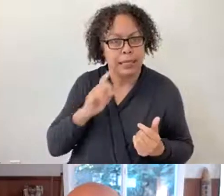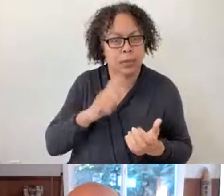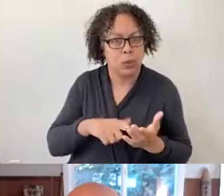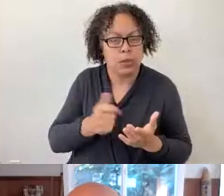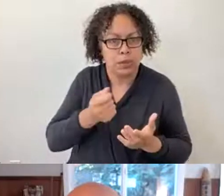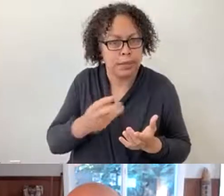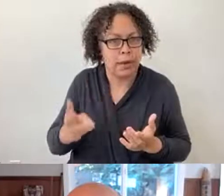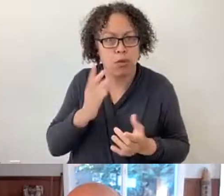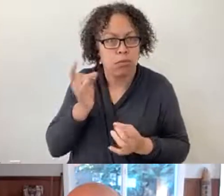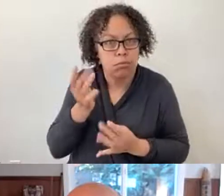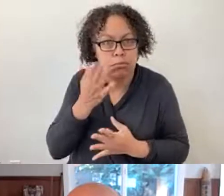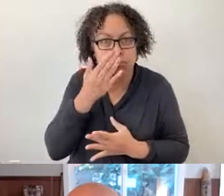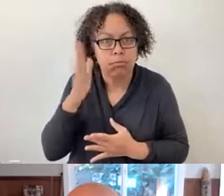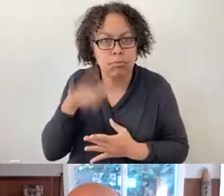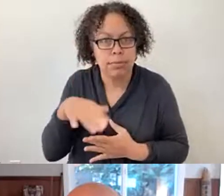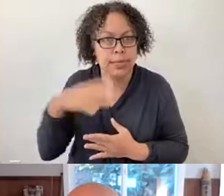catastrophic